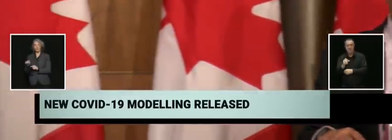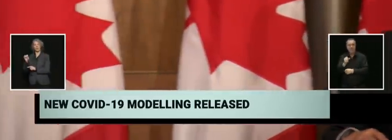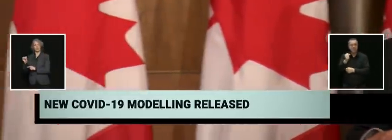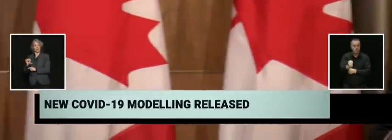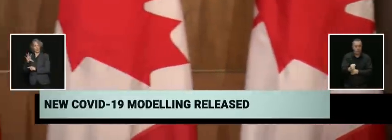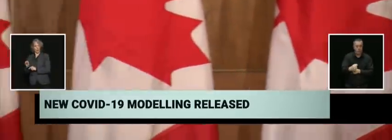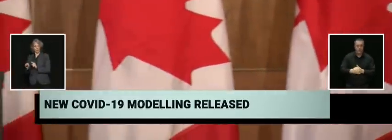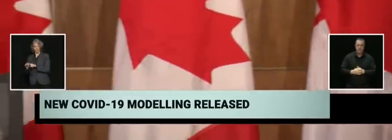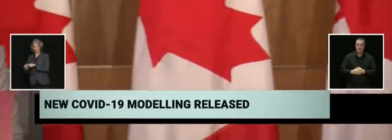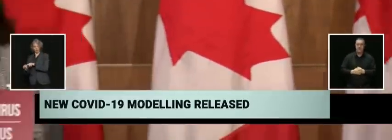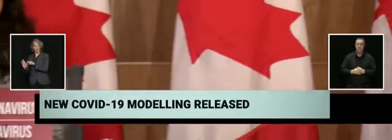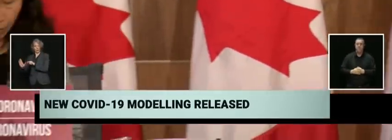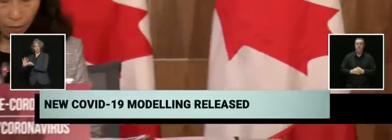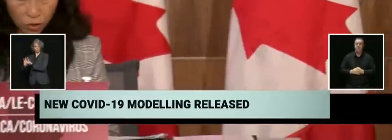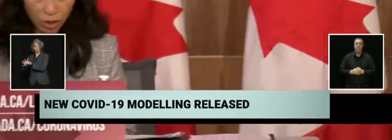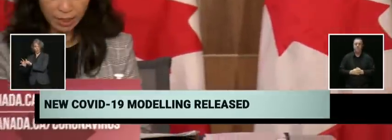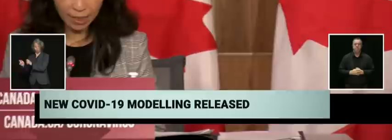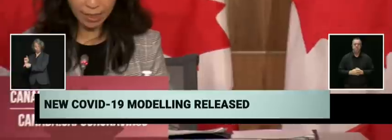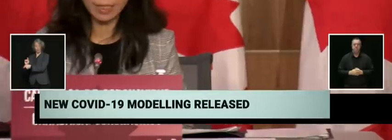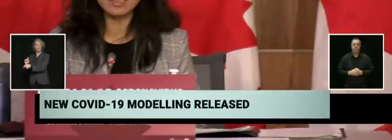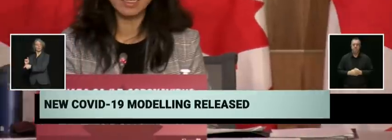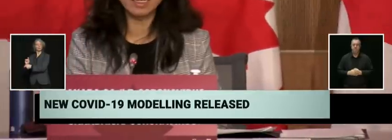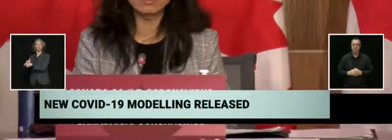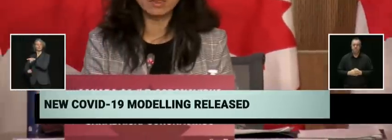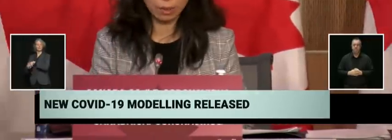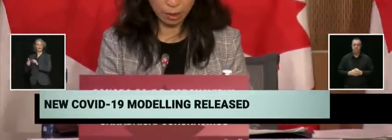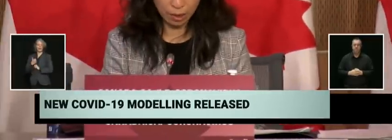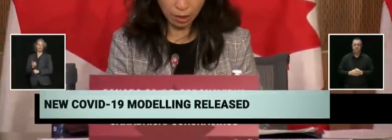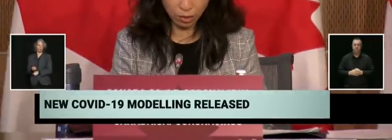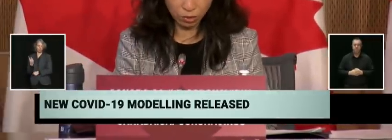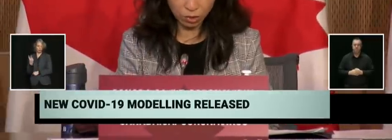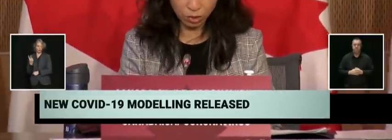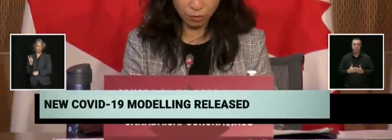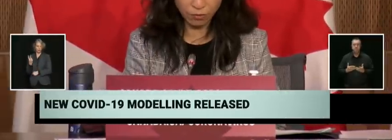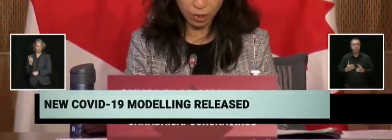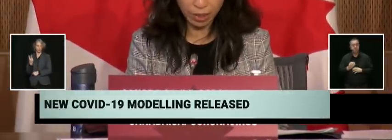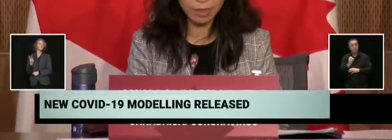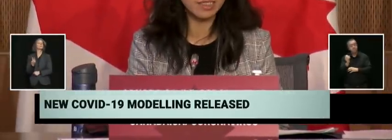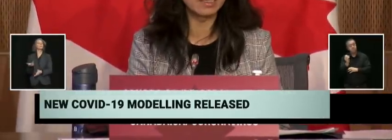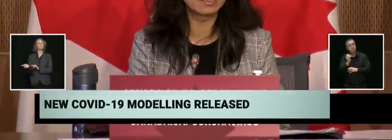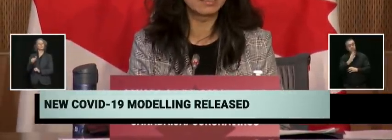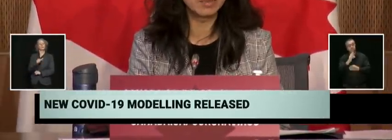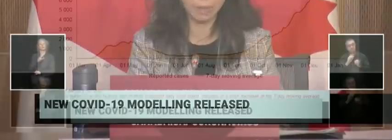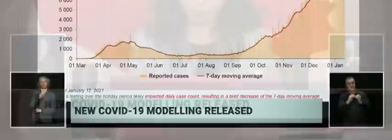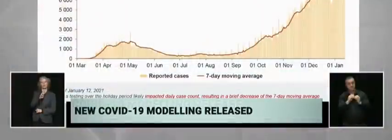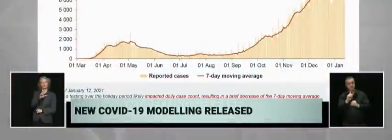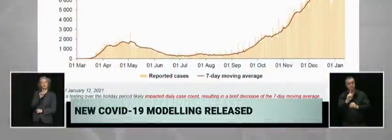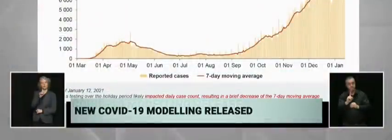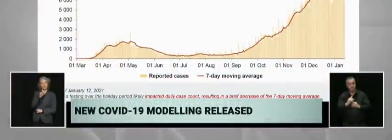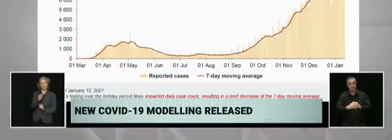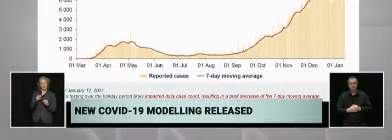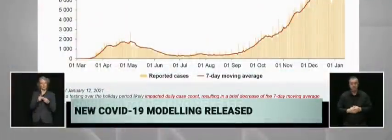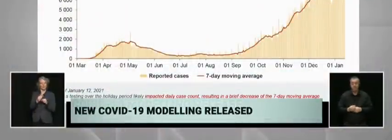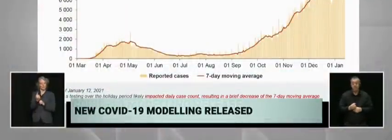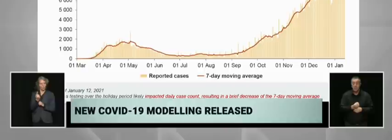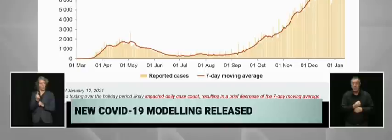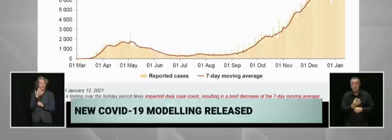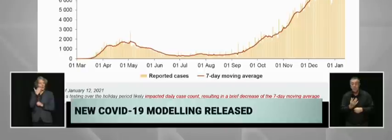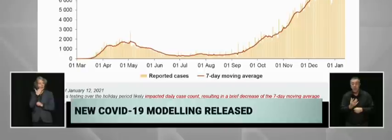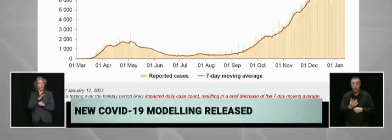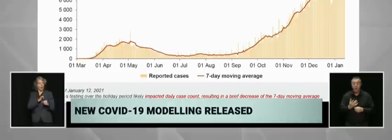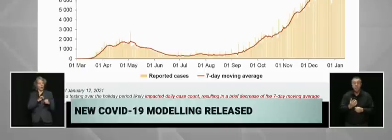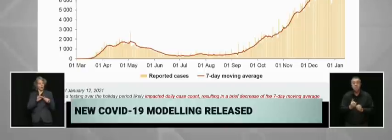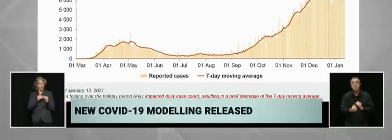Slide 1. So the daily case count continues to far exceed the peak of the first wave,